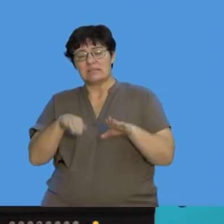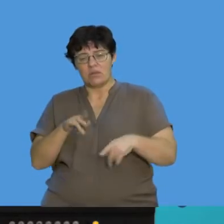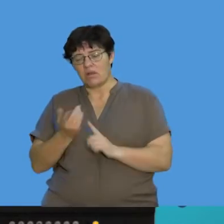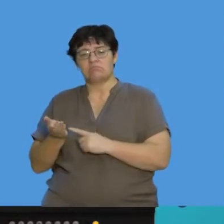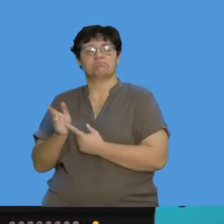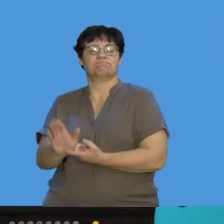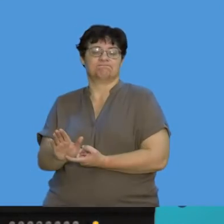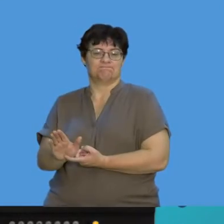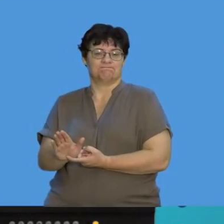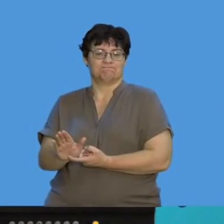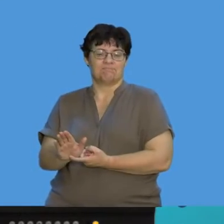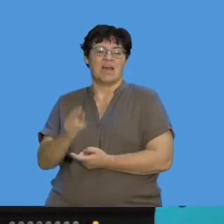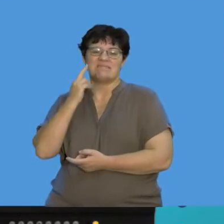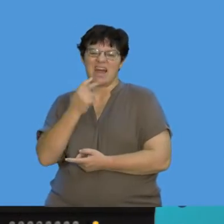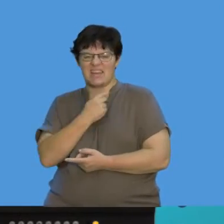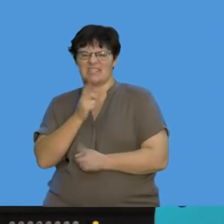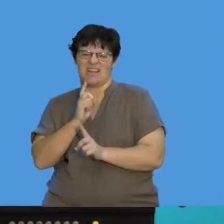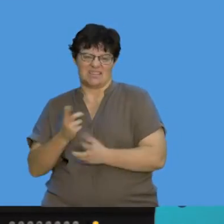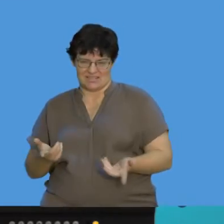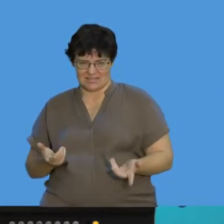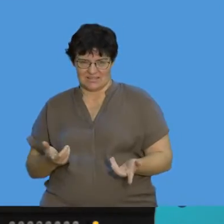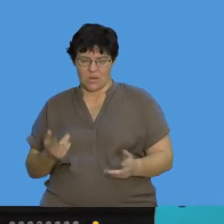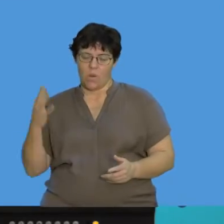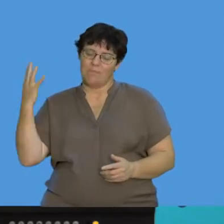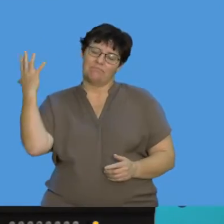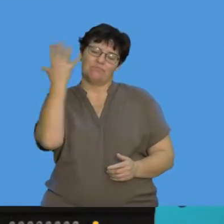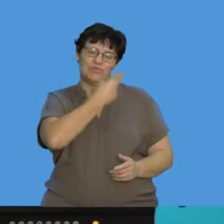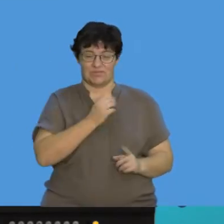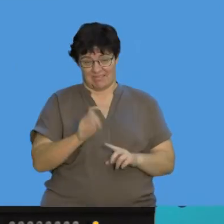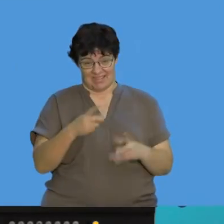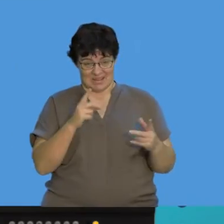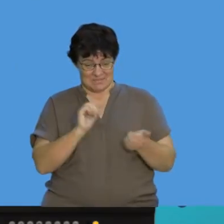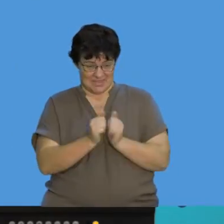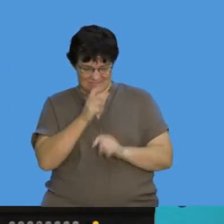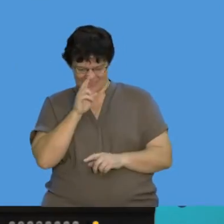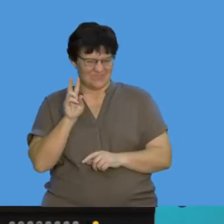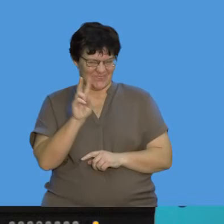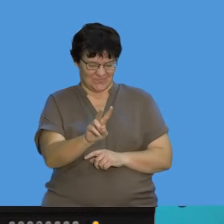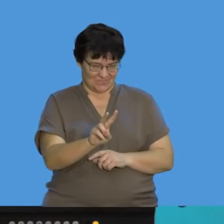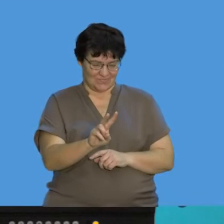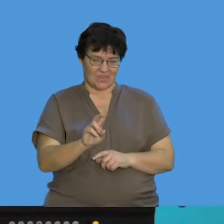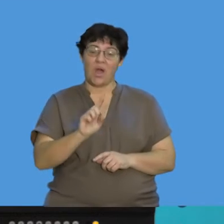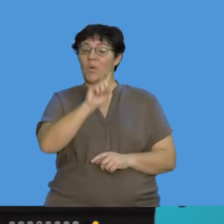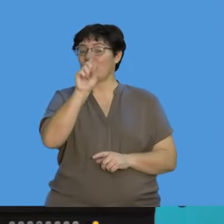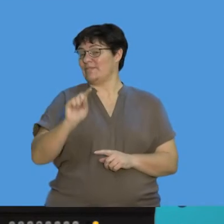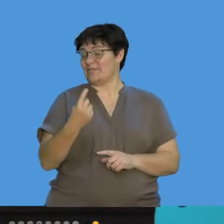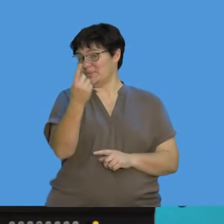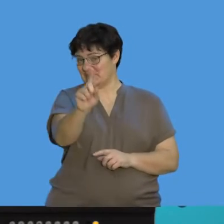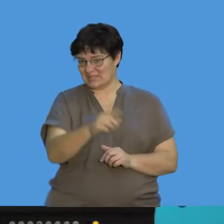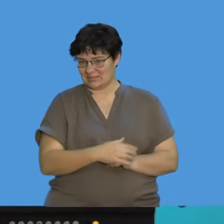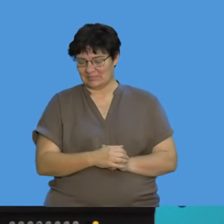to just do some nice things, some very beautiful things. But for now, let me show you what the first question is all